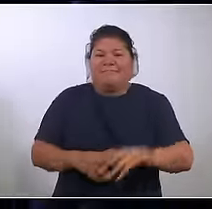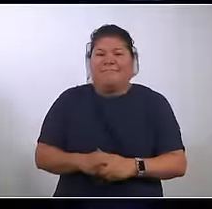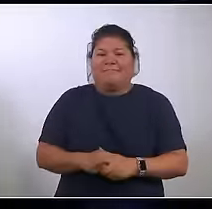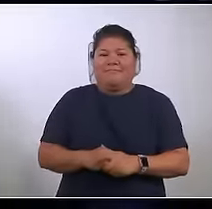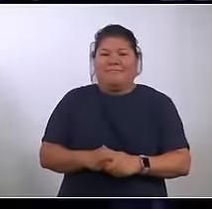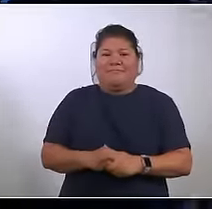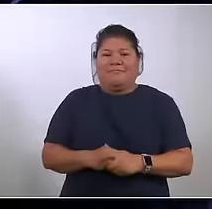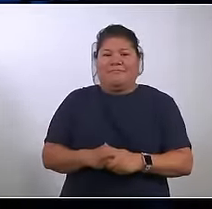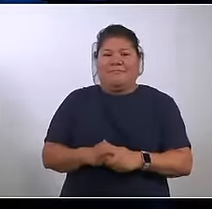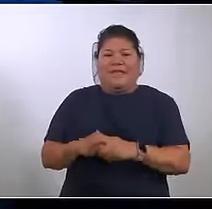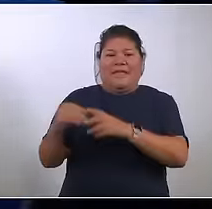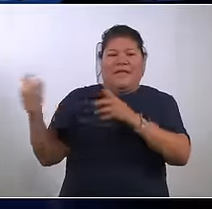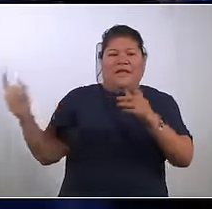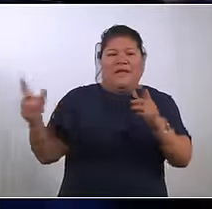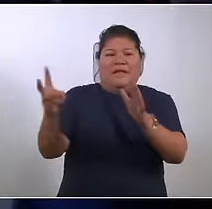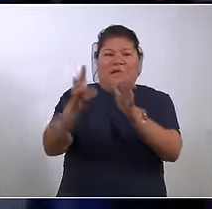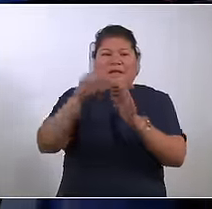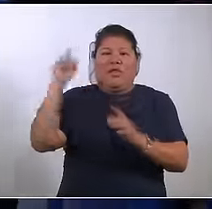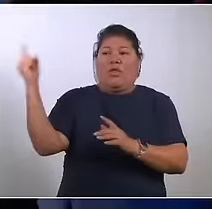están tocando.